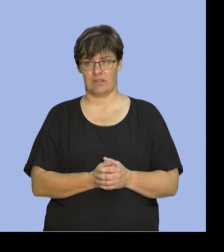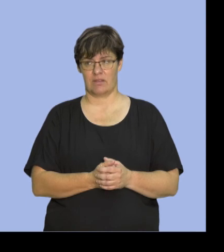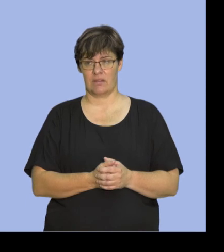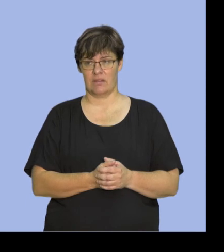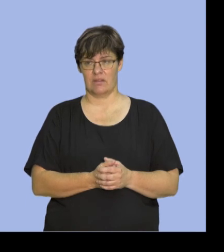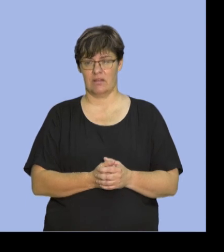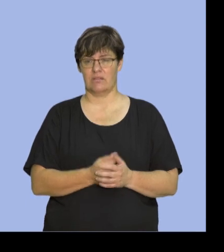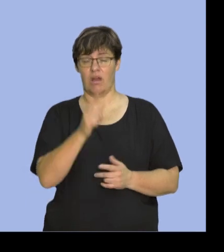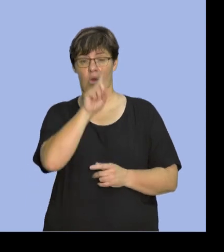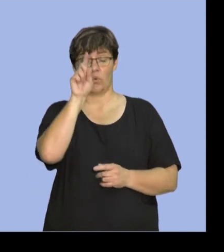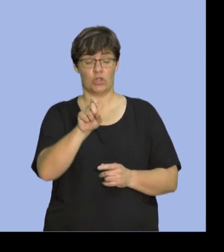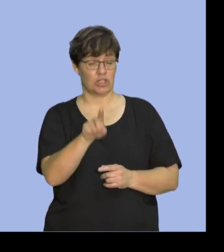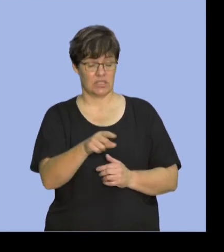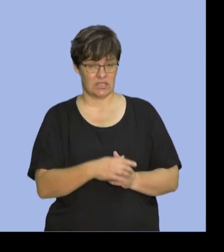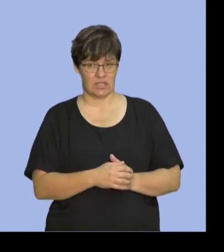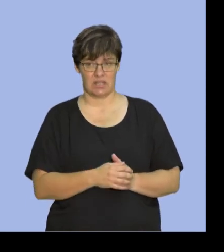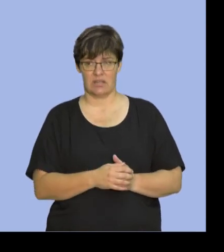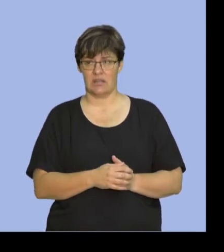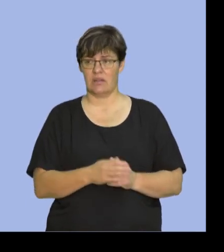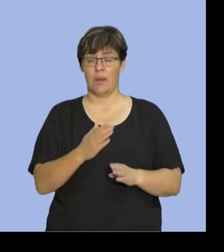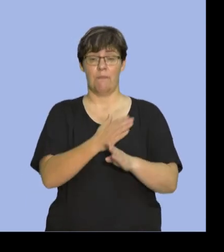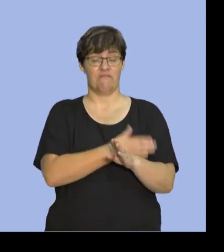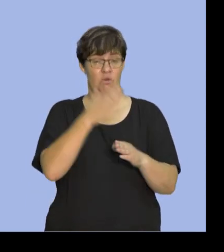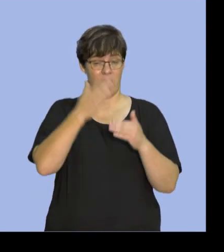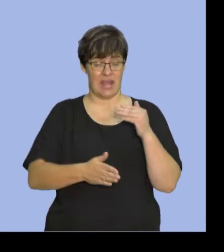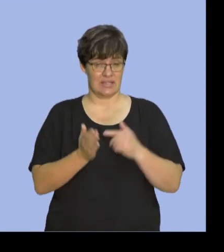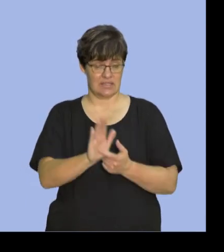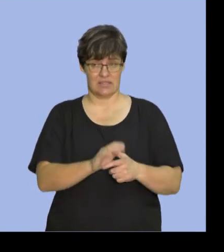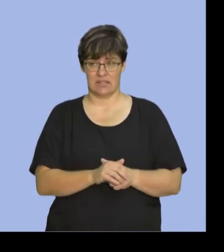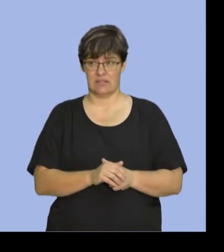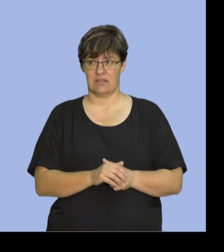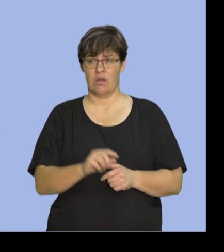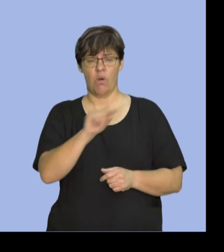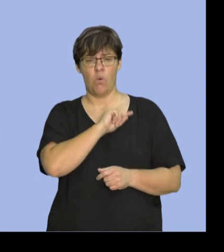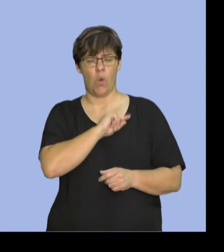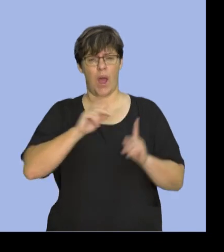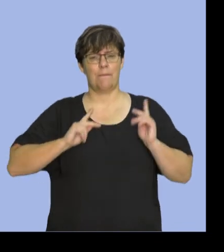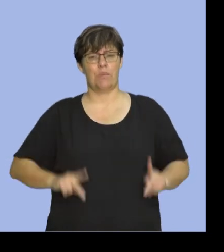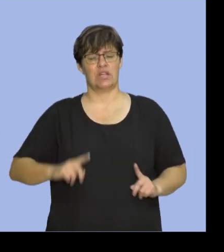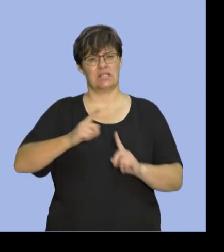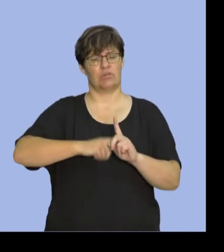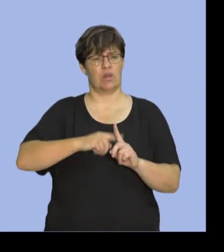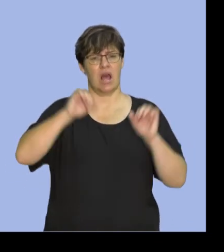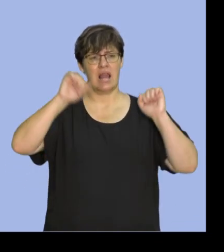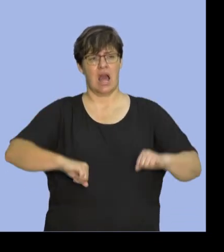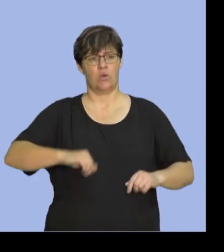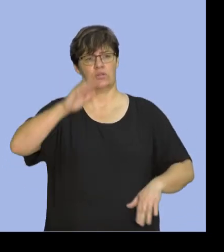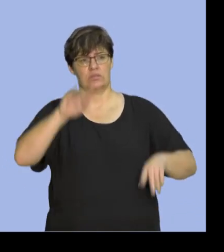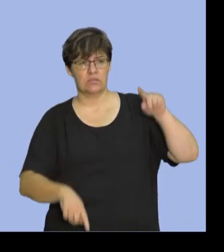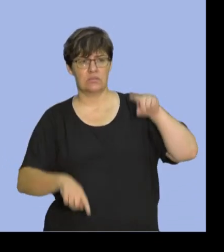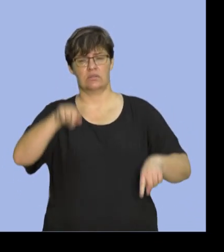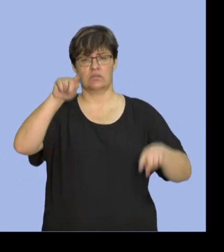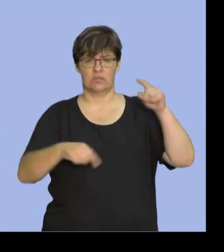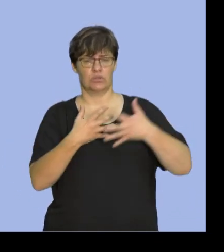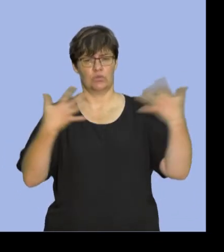of the questions. And so before we end this session up, why should the body temperature not be allowed to fluctuate too much? And